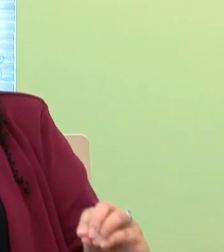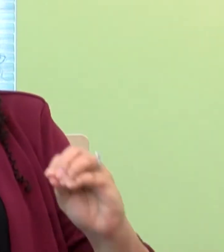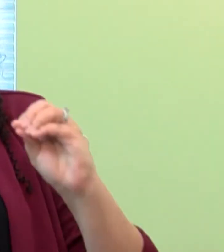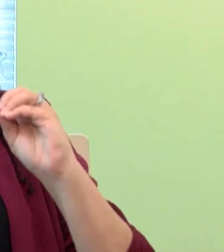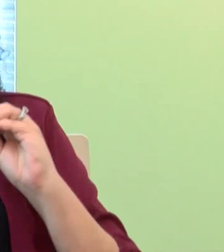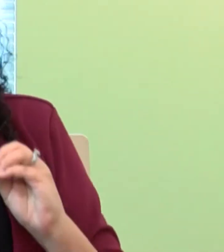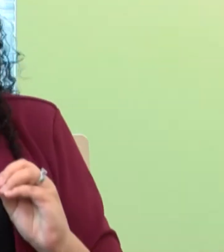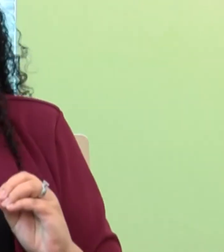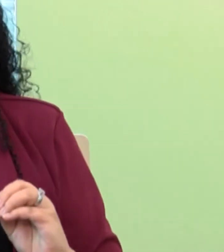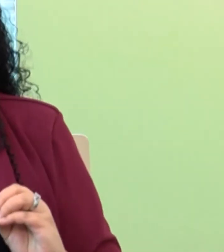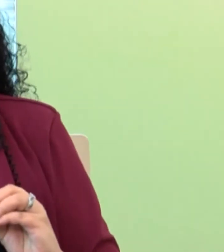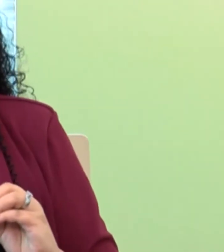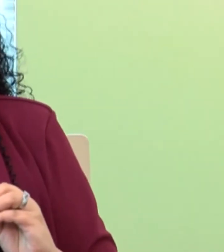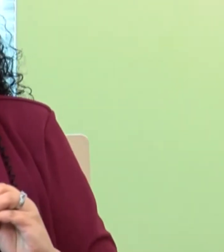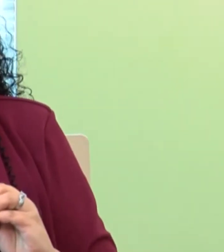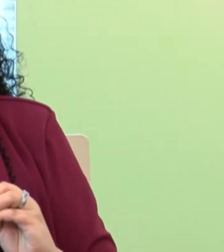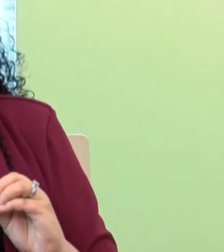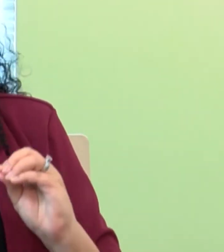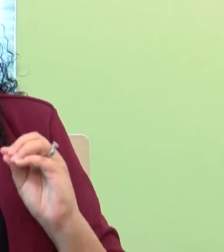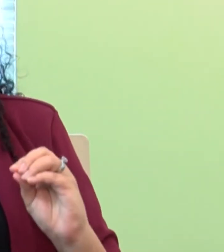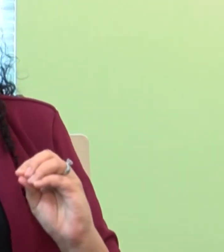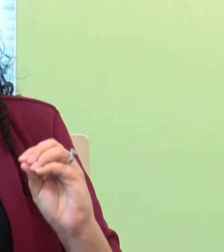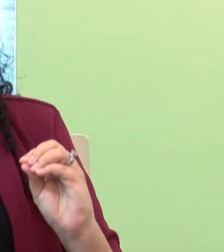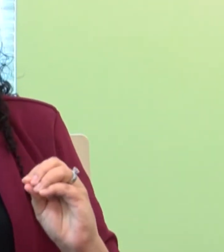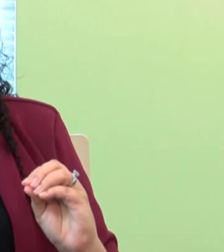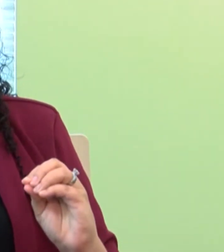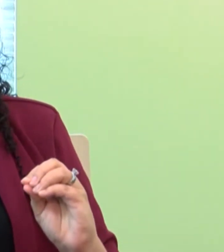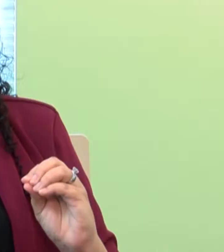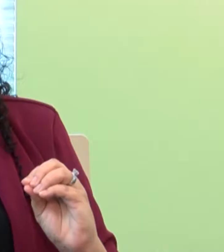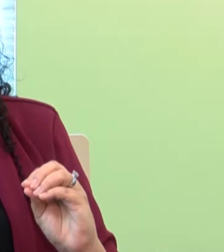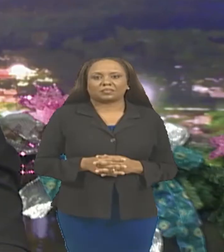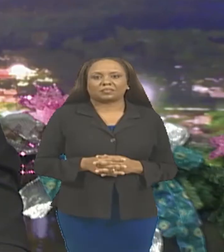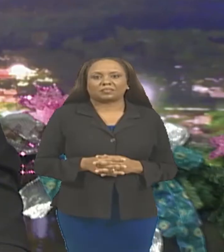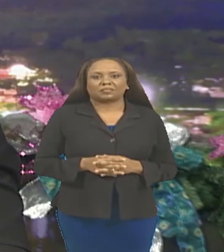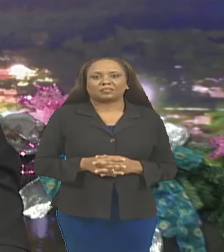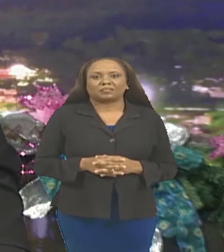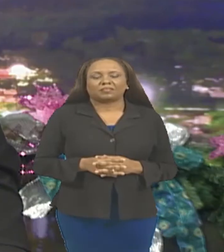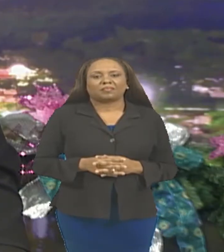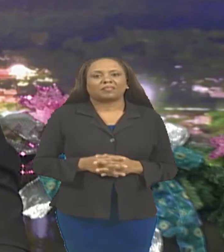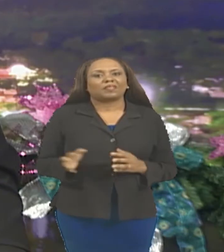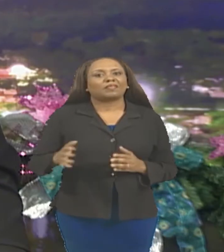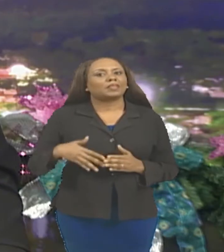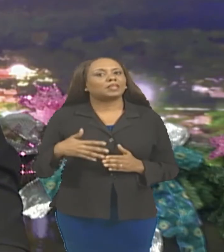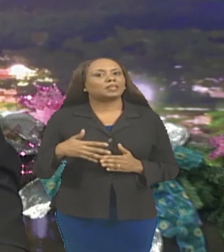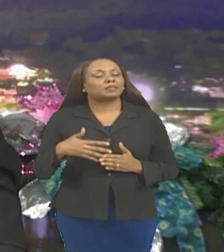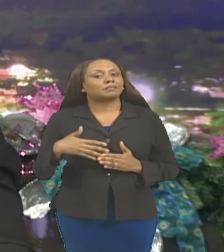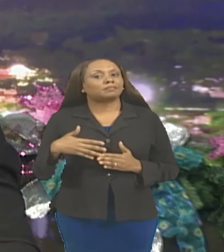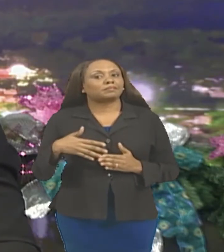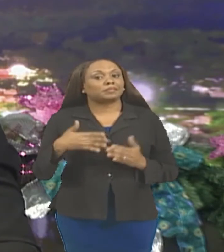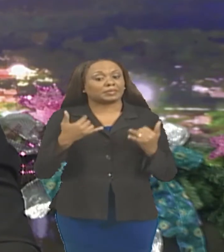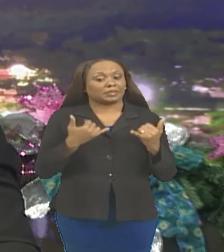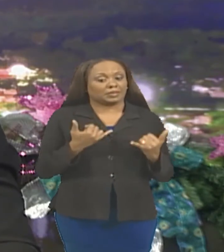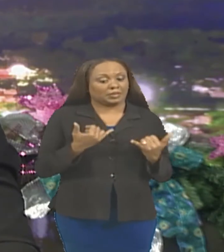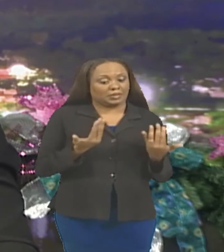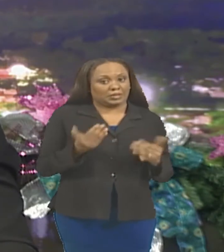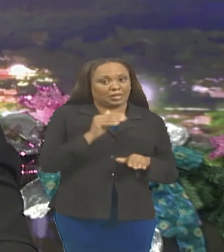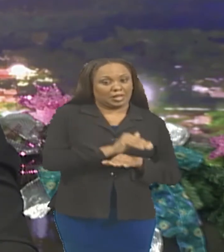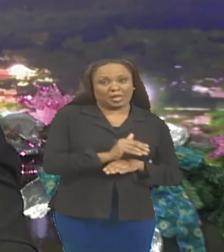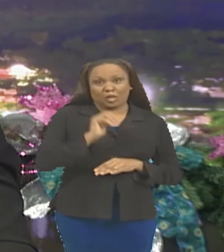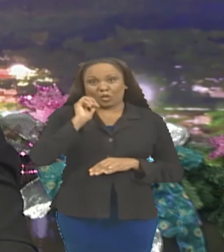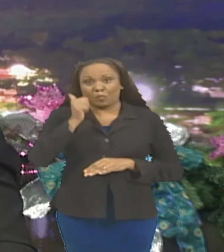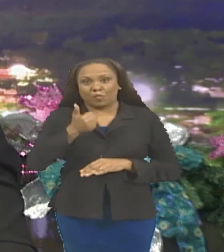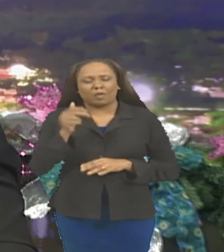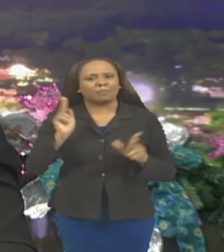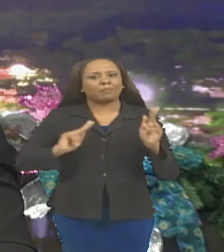and any parish in Barbados without water. Over the next 24 hours, people will be ringing in the new year